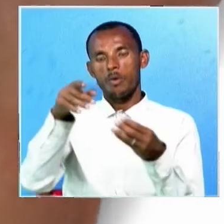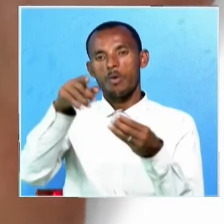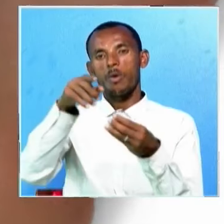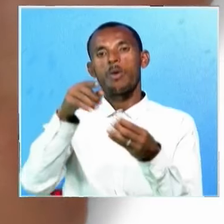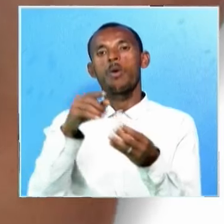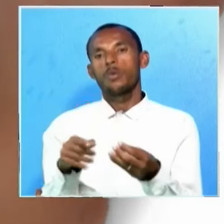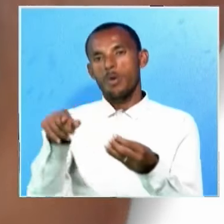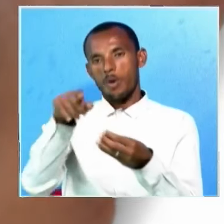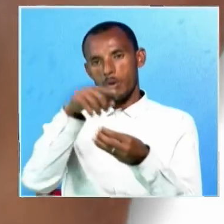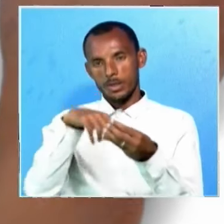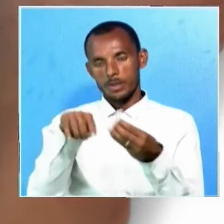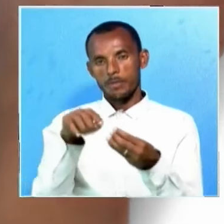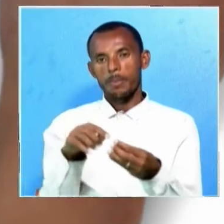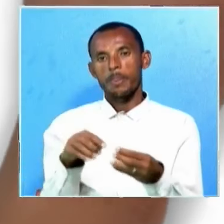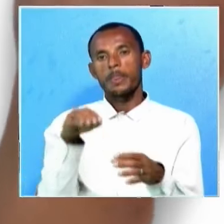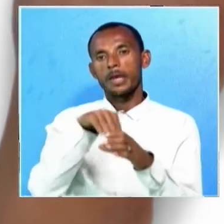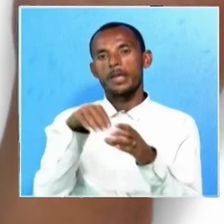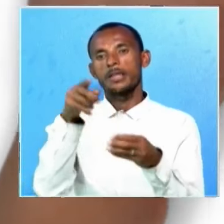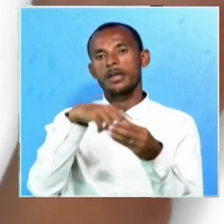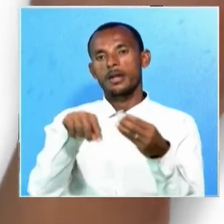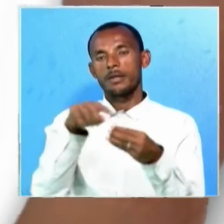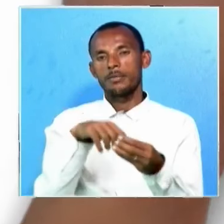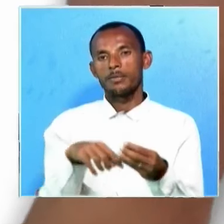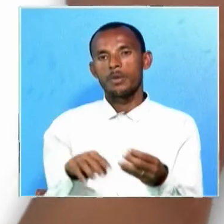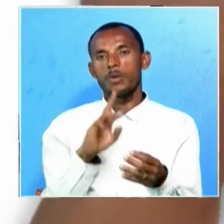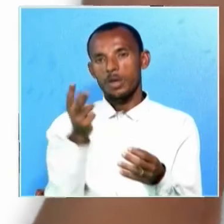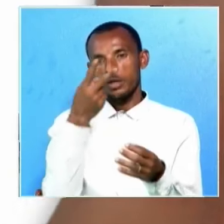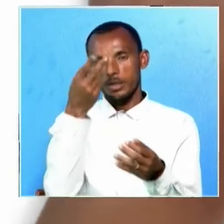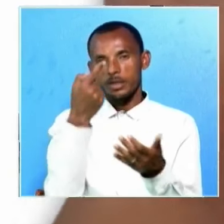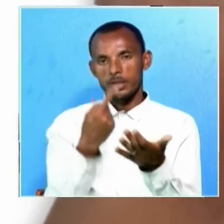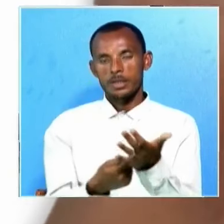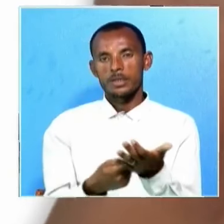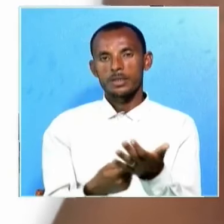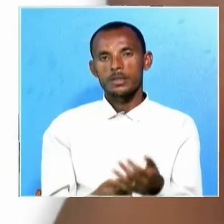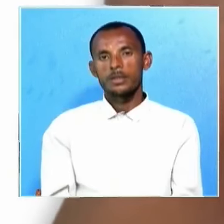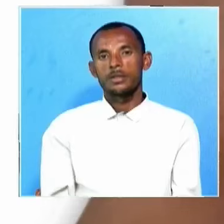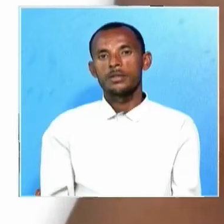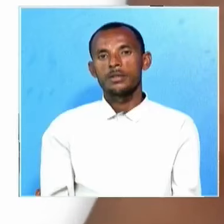Objects in a circle. We have seen this.